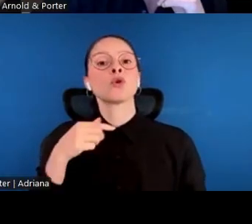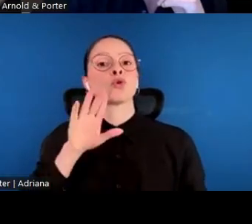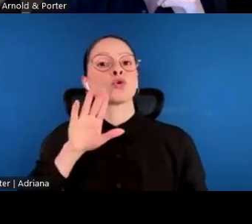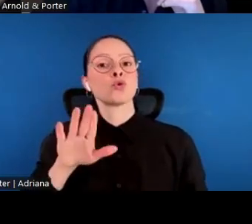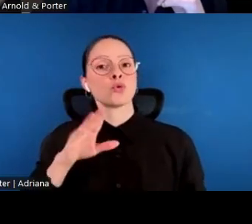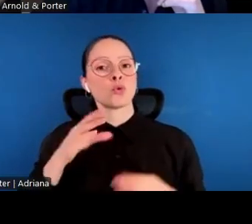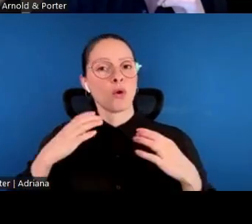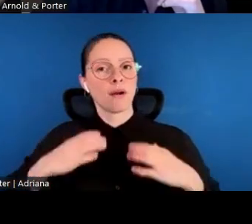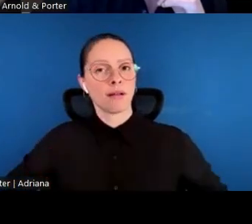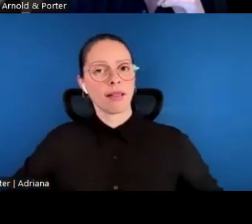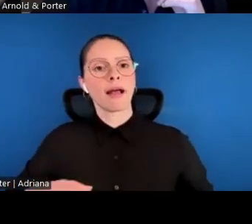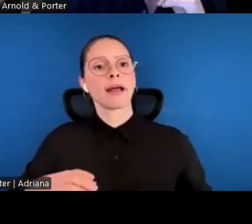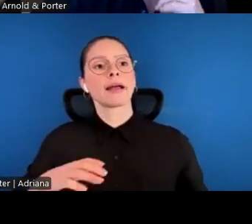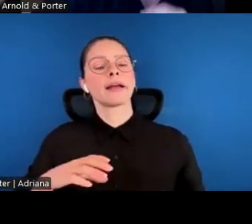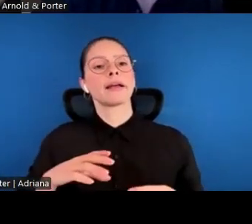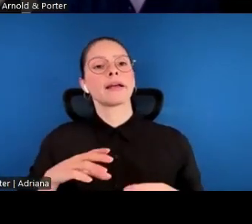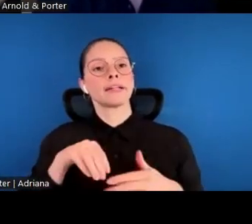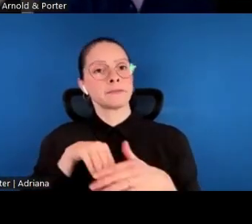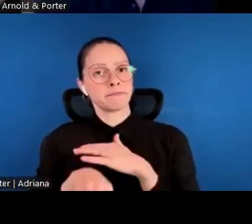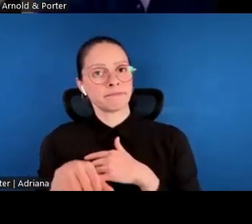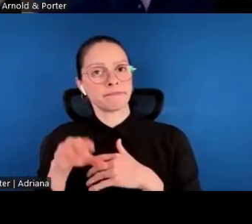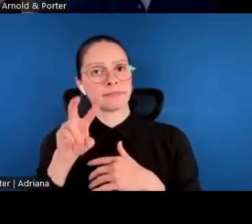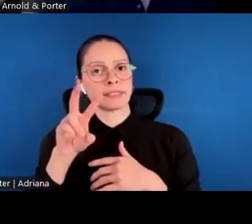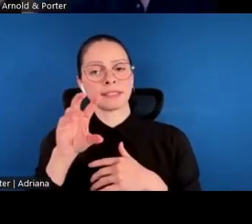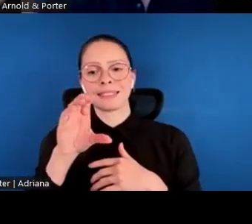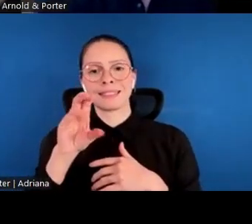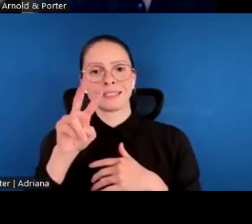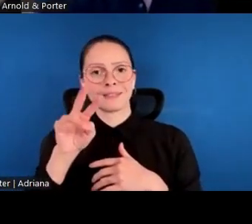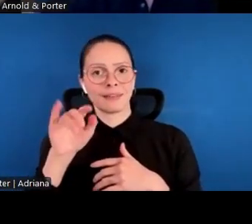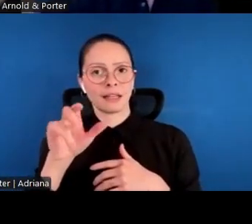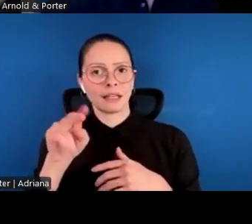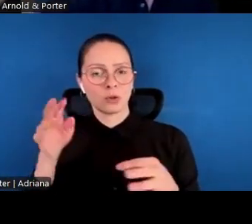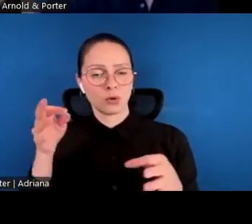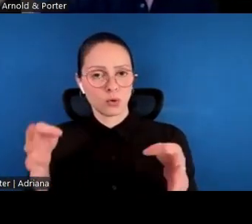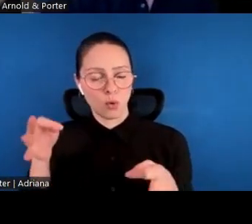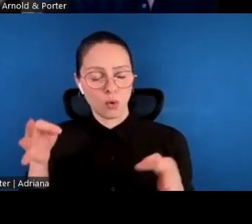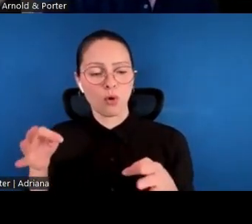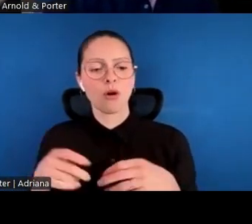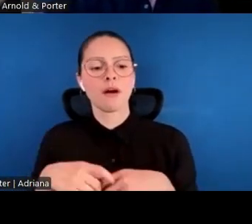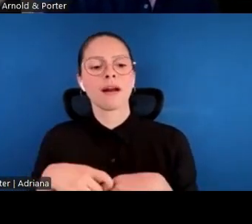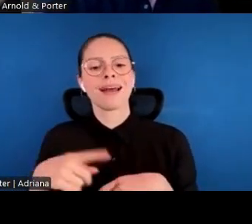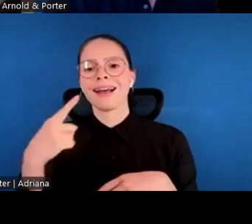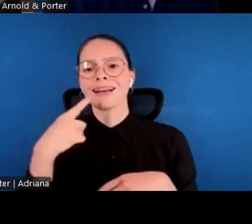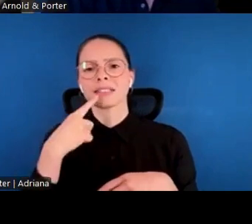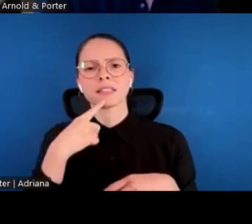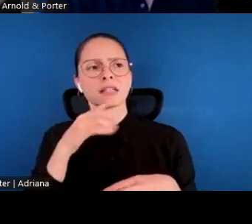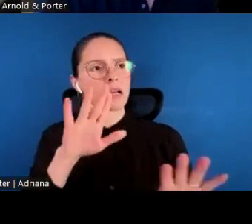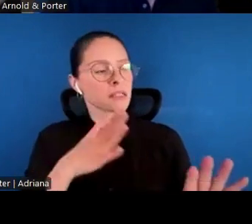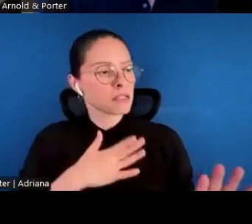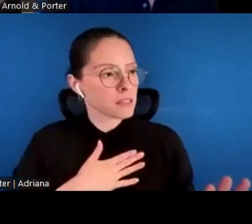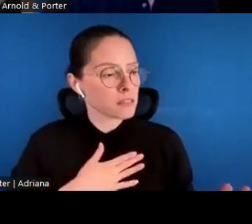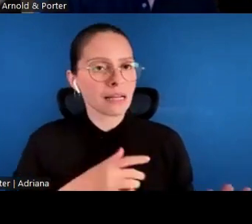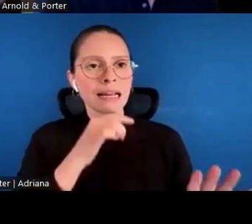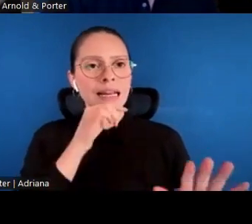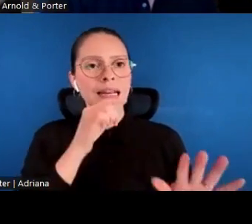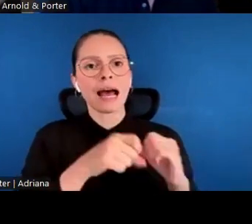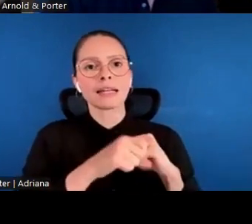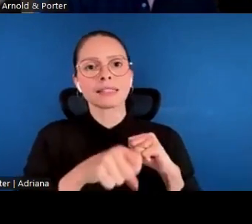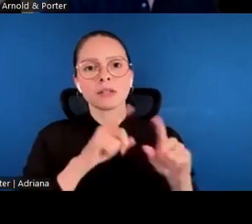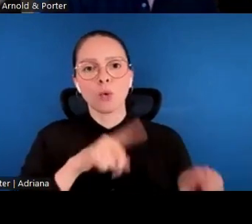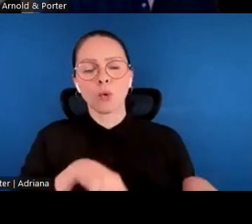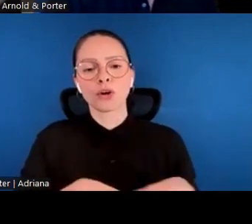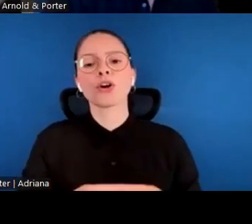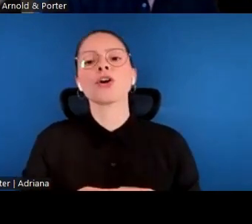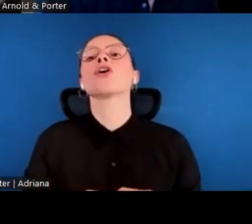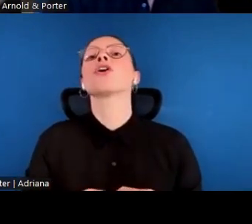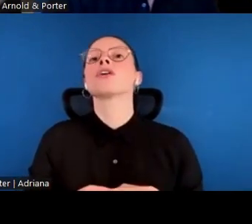the civilian court and says, oh my goodness, they didn't extend the order. At that point, the client victim is